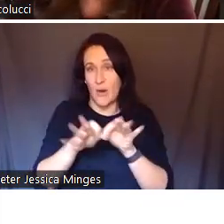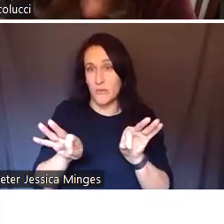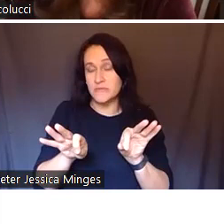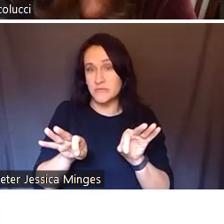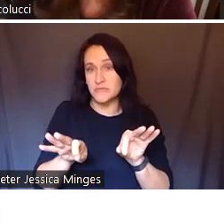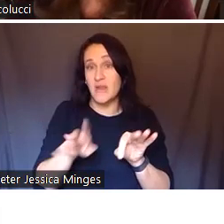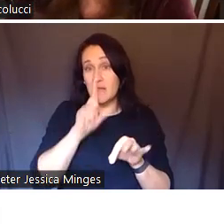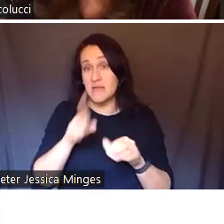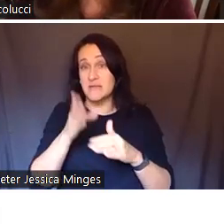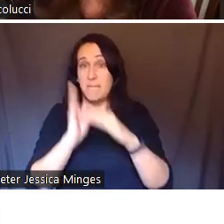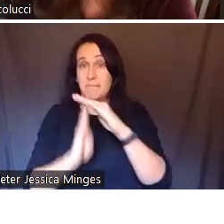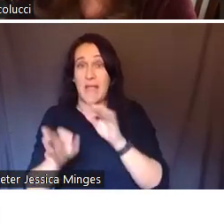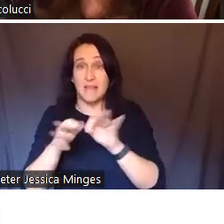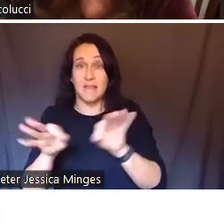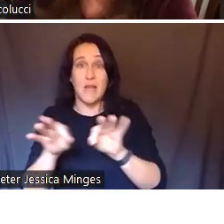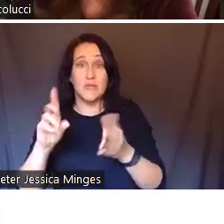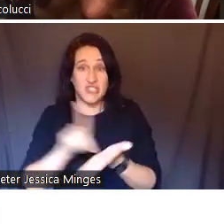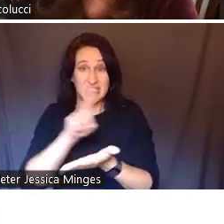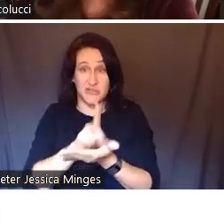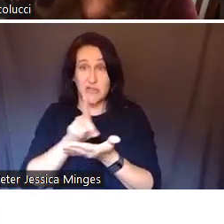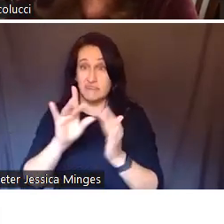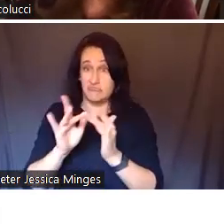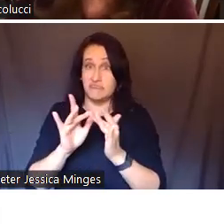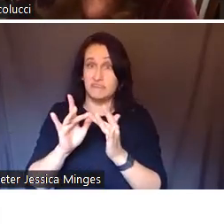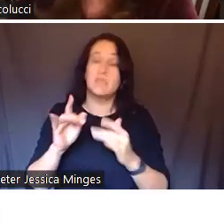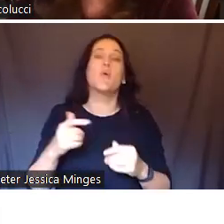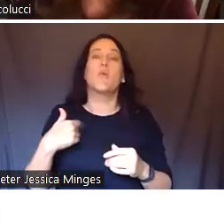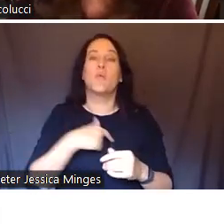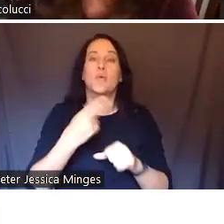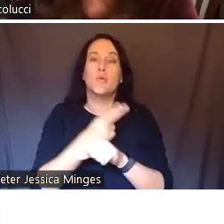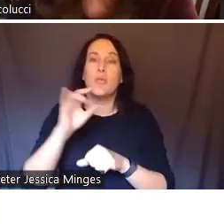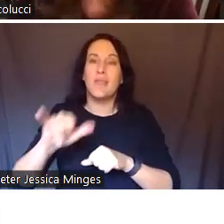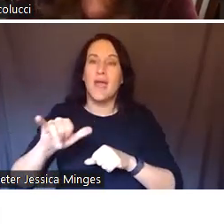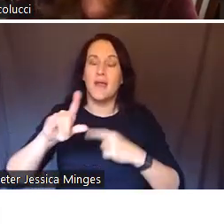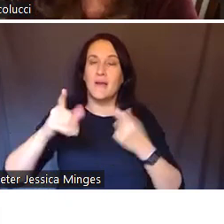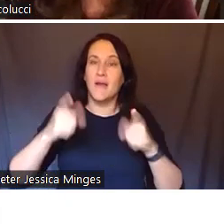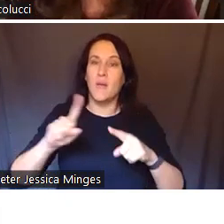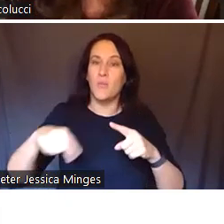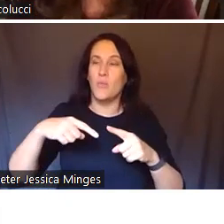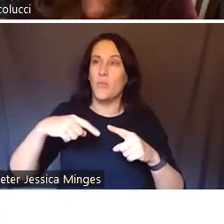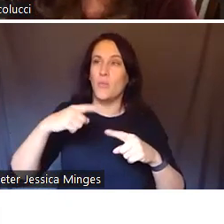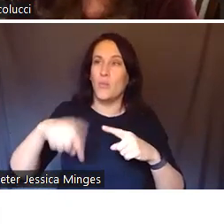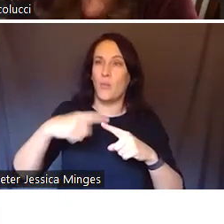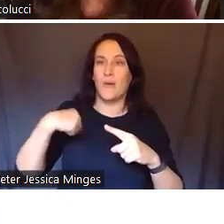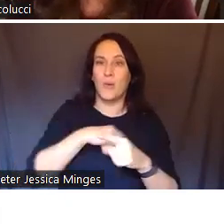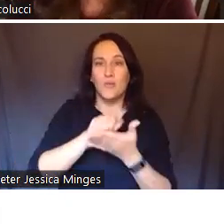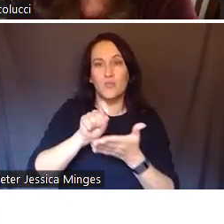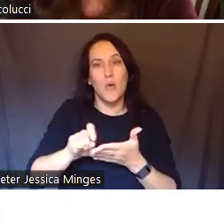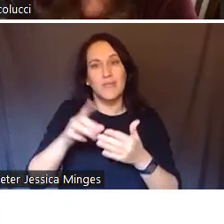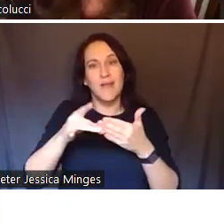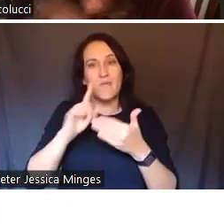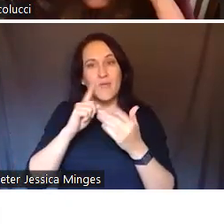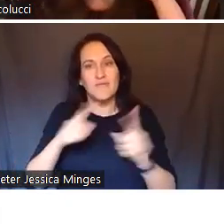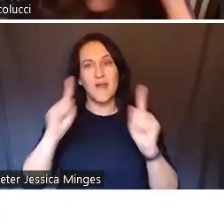a plain language dictionary online, which we use that when we wrote the Guide for Effective Communication. And it's a